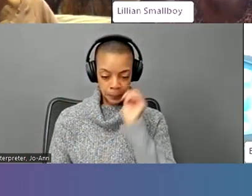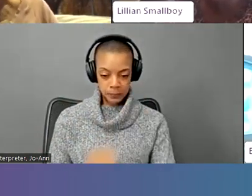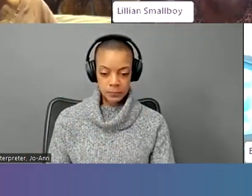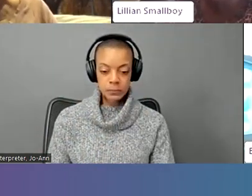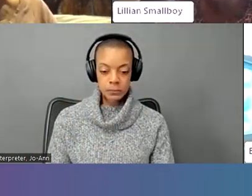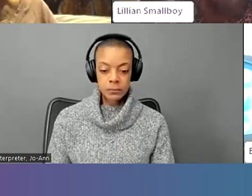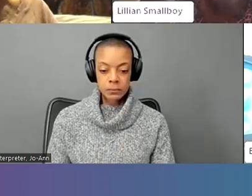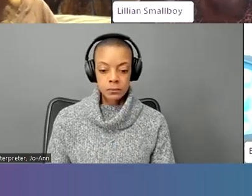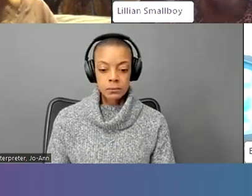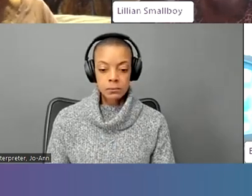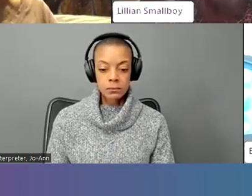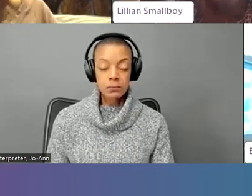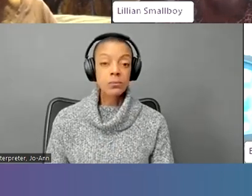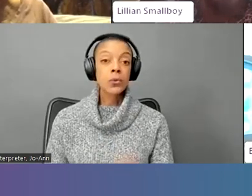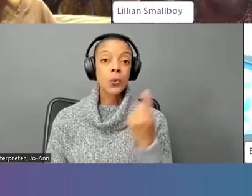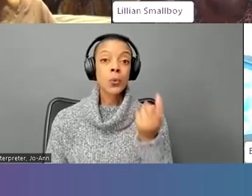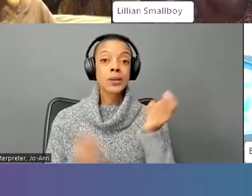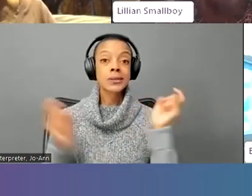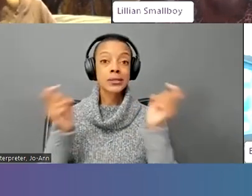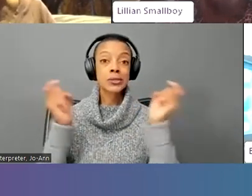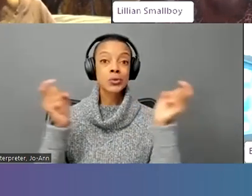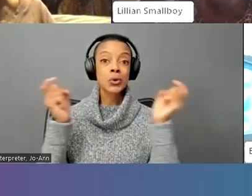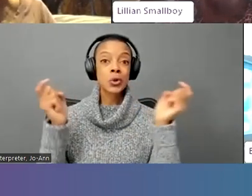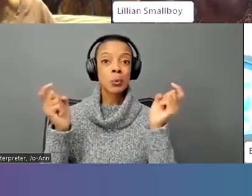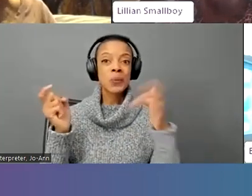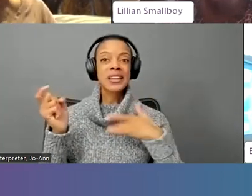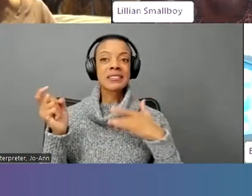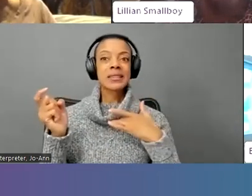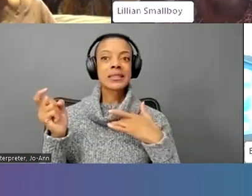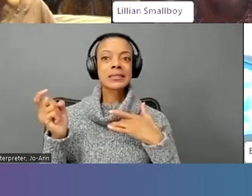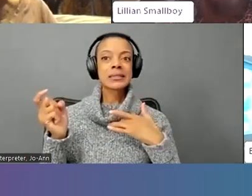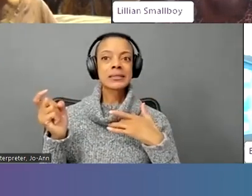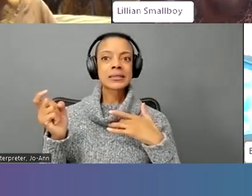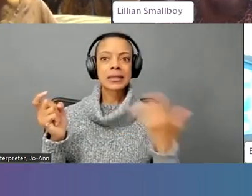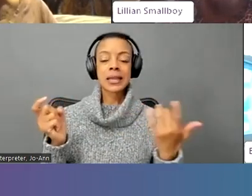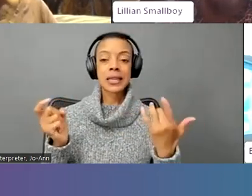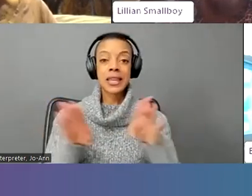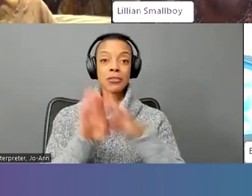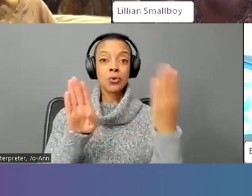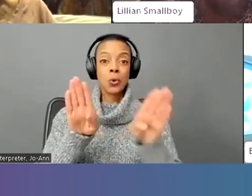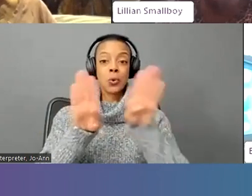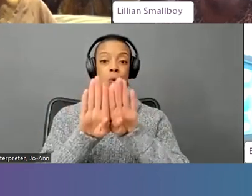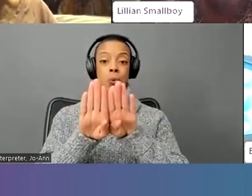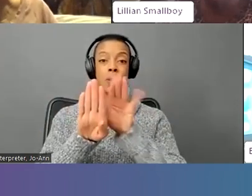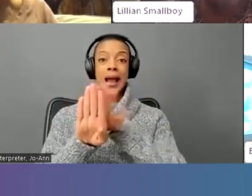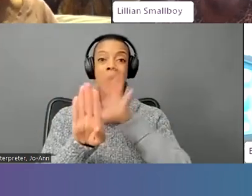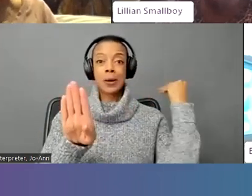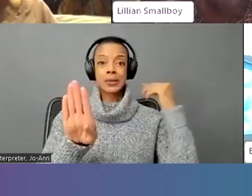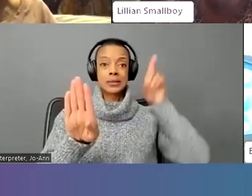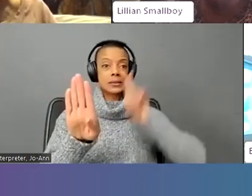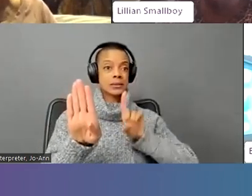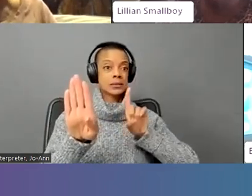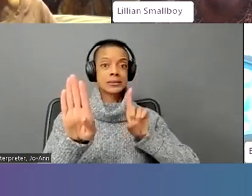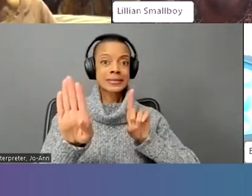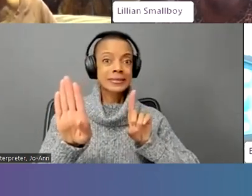ceremonies, it's always like standing outside of the door and saying, where do I turn? You know, who do I ask and what direction do I